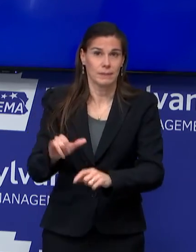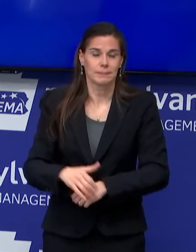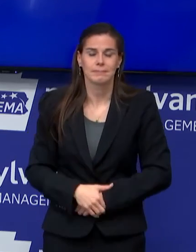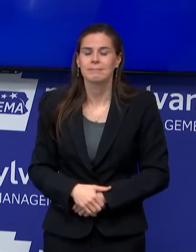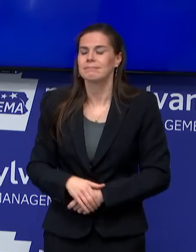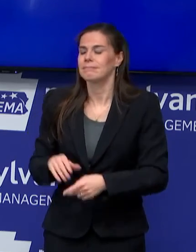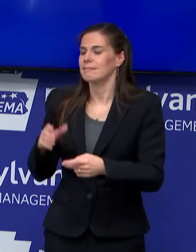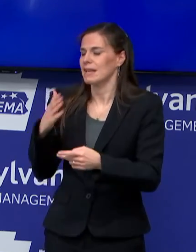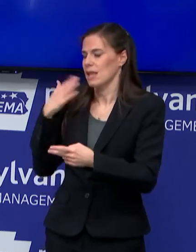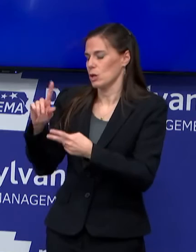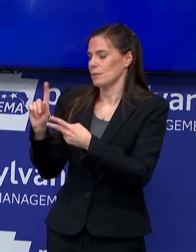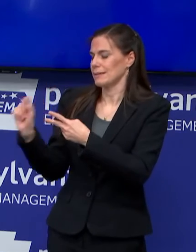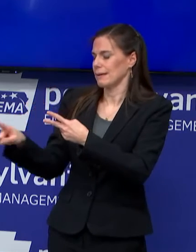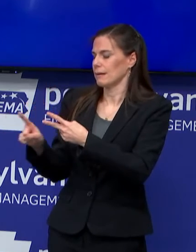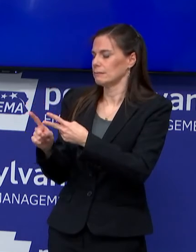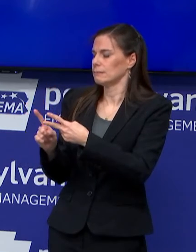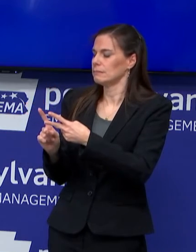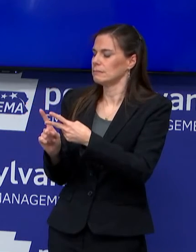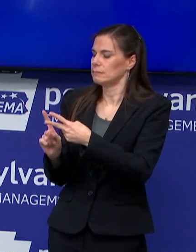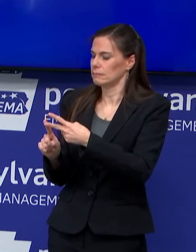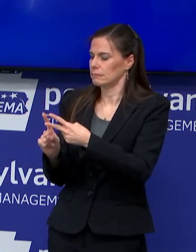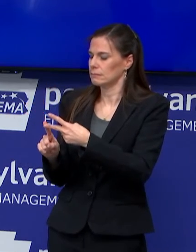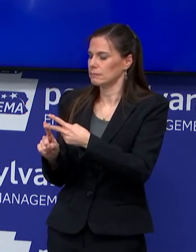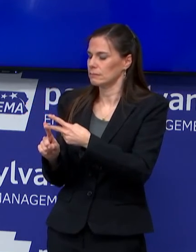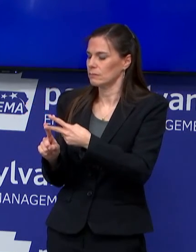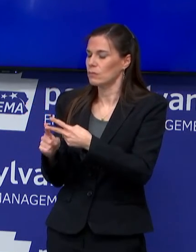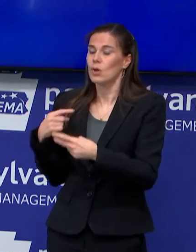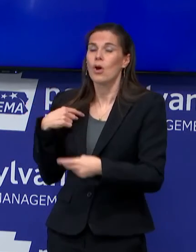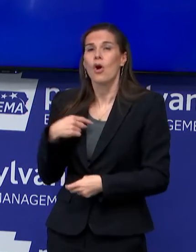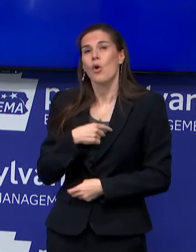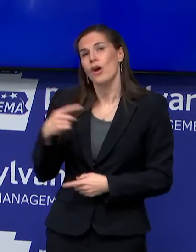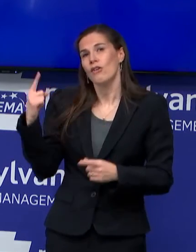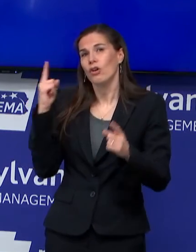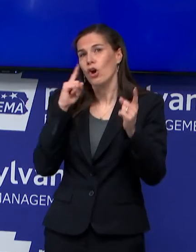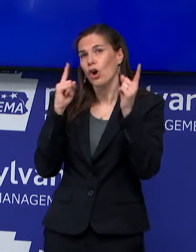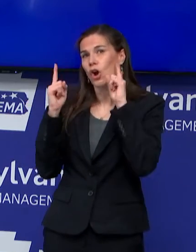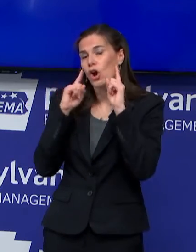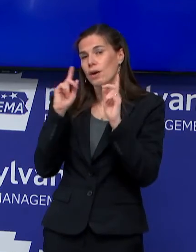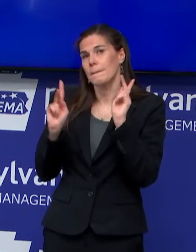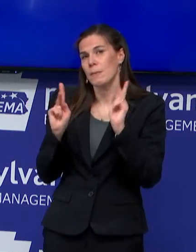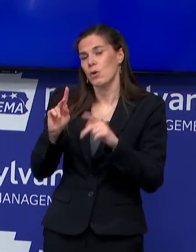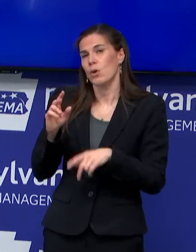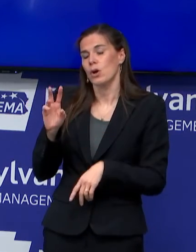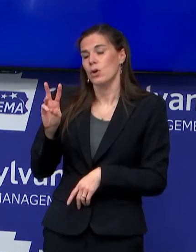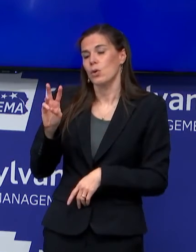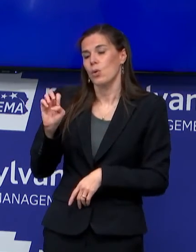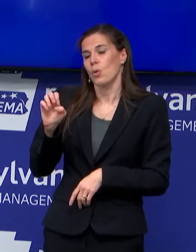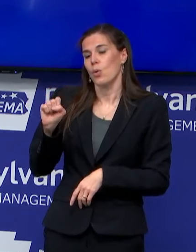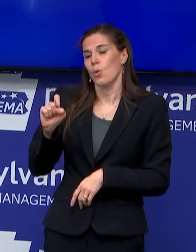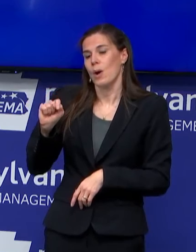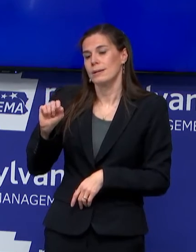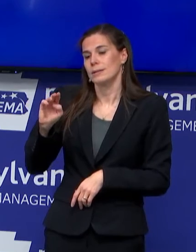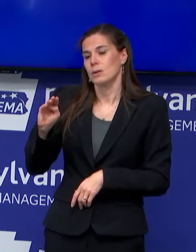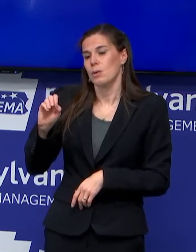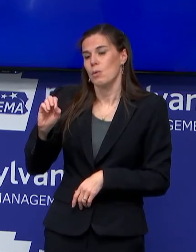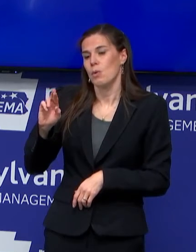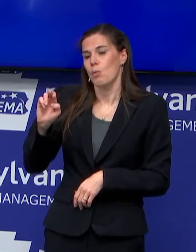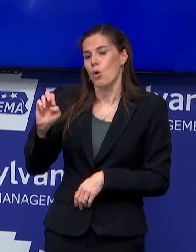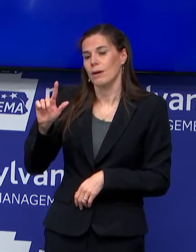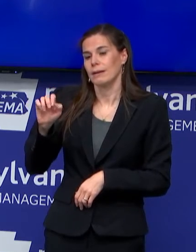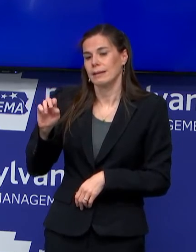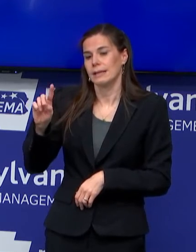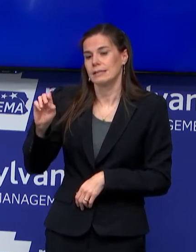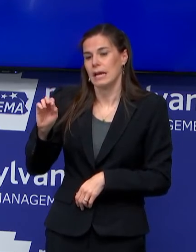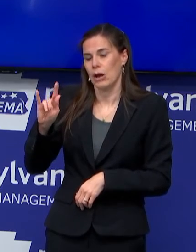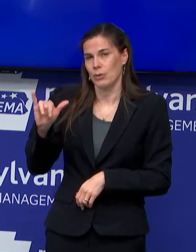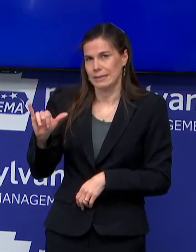Thank you. The second part of that question plays off of that. We've heard specifically from officials in Westmoreland County recently. It's the 11th most populated